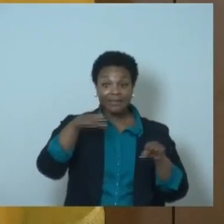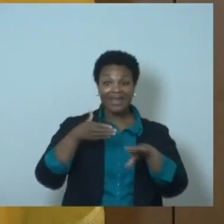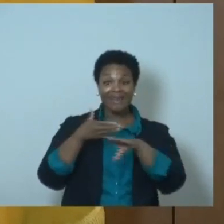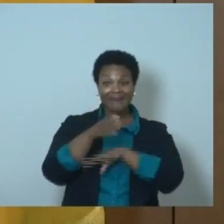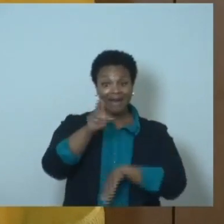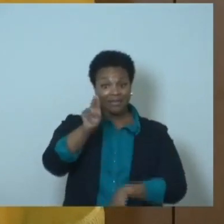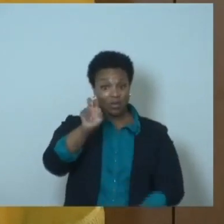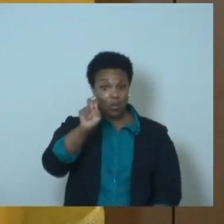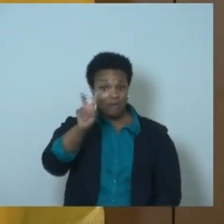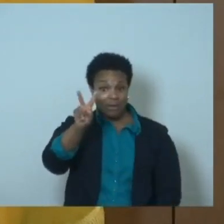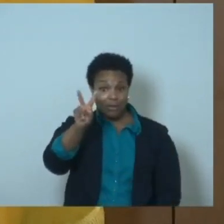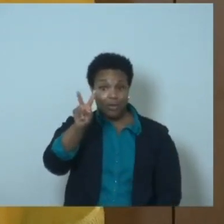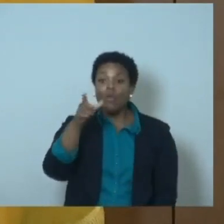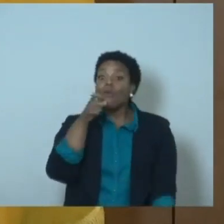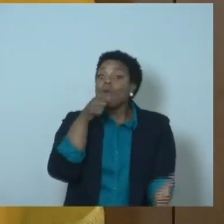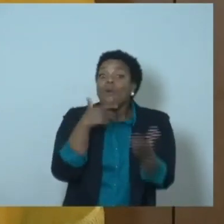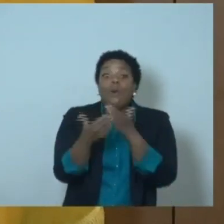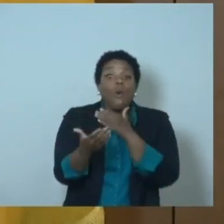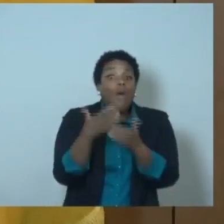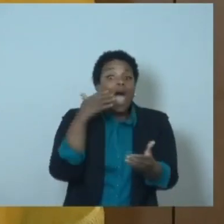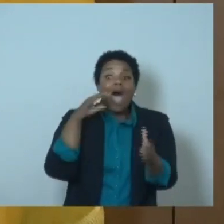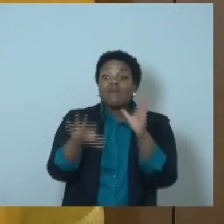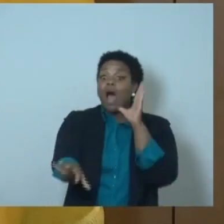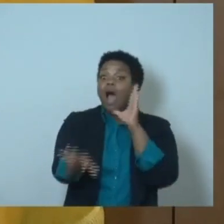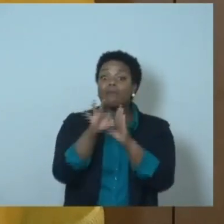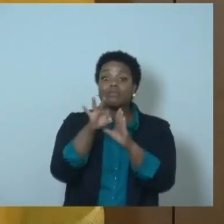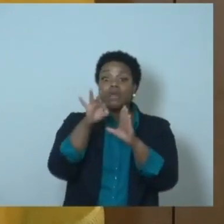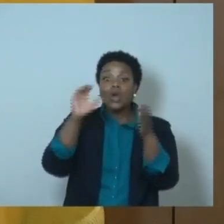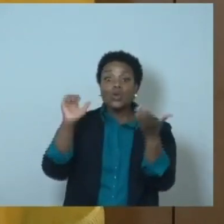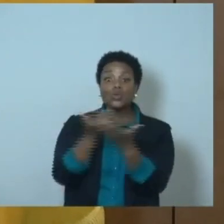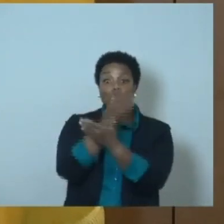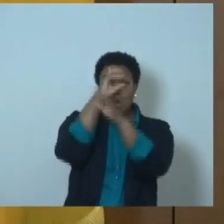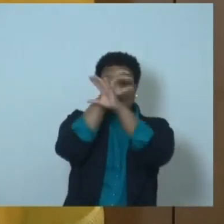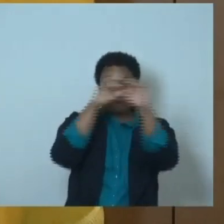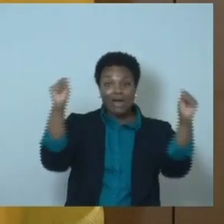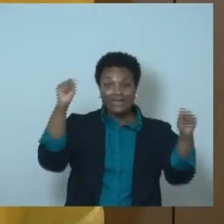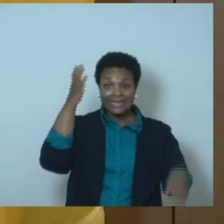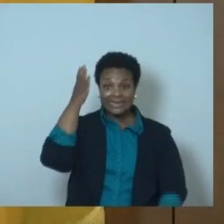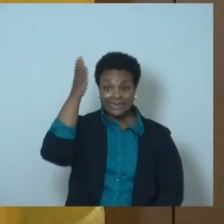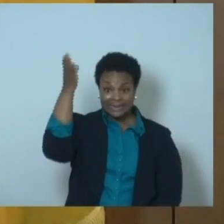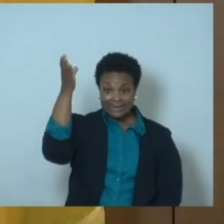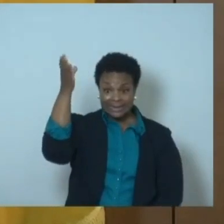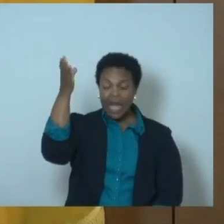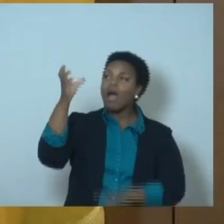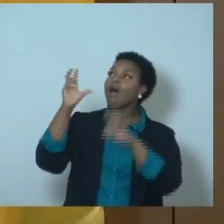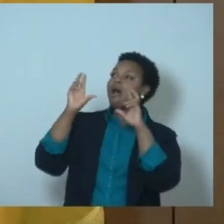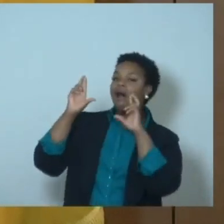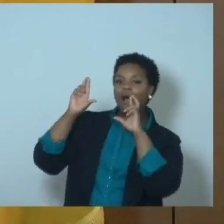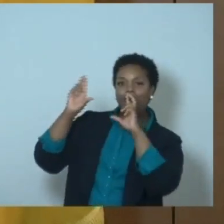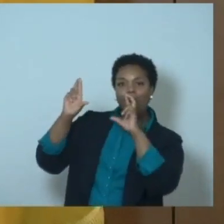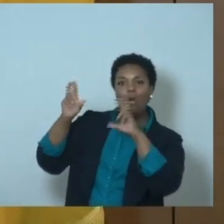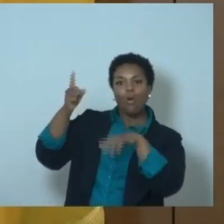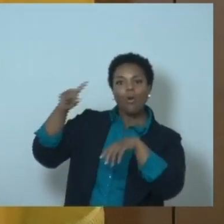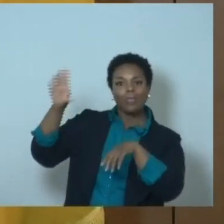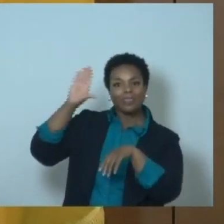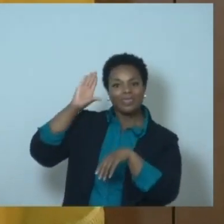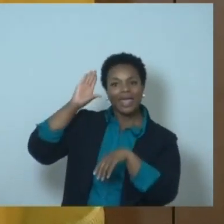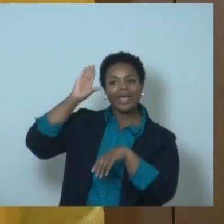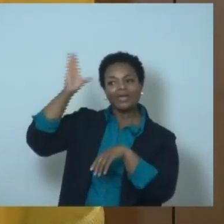the number of exposures and issues, give states a better and more clear